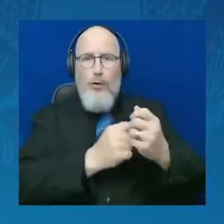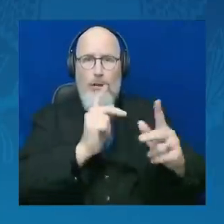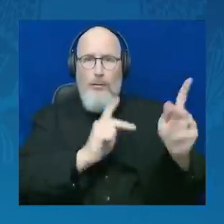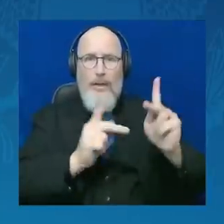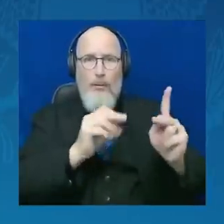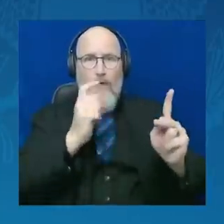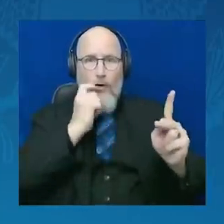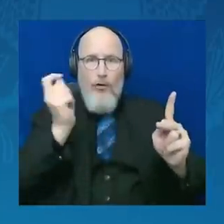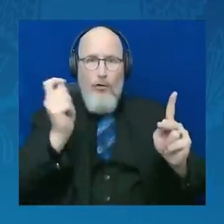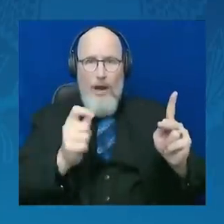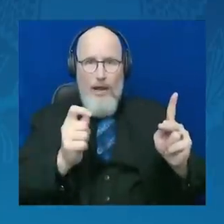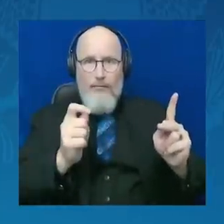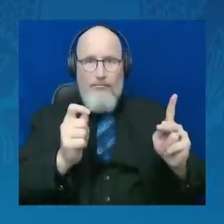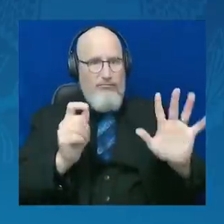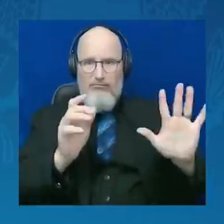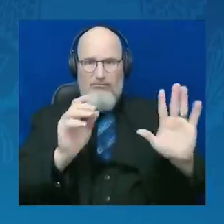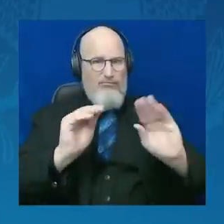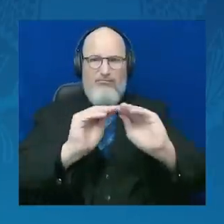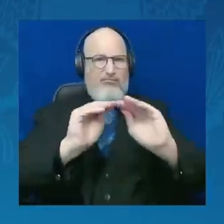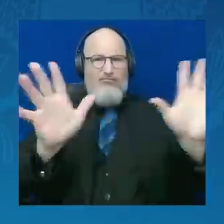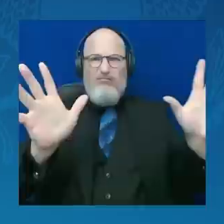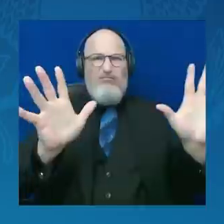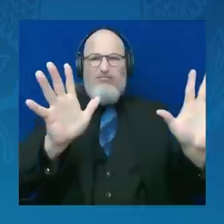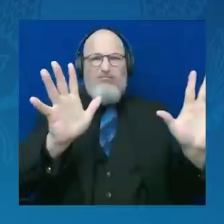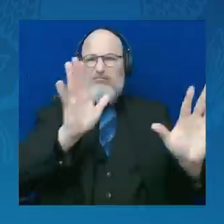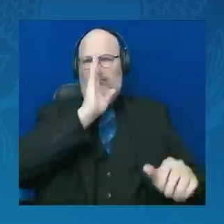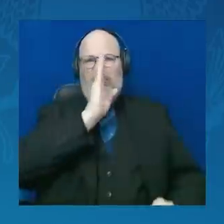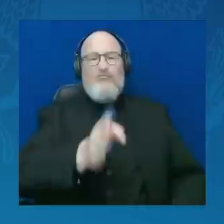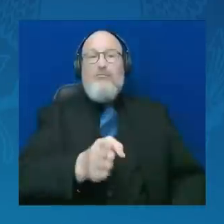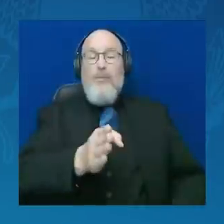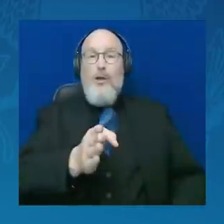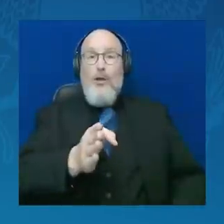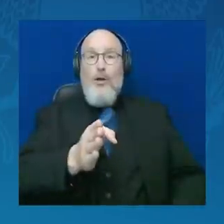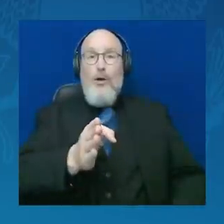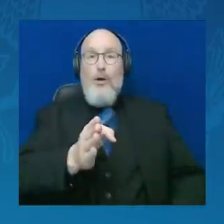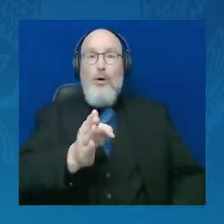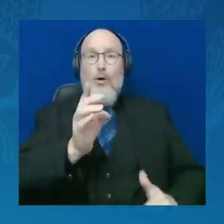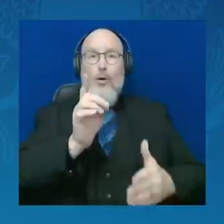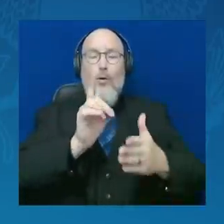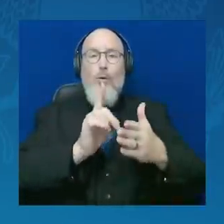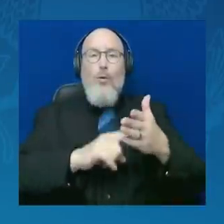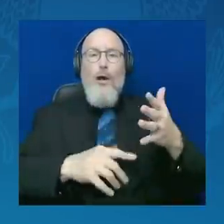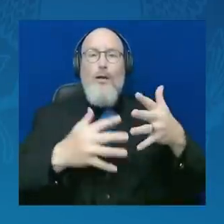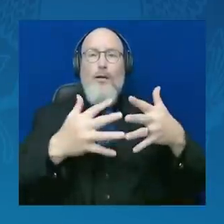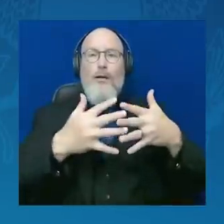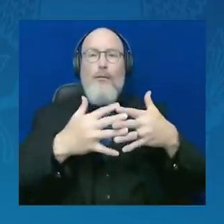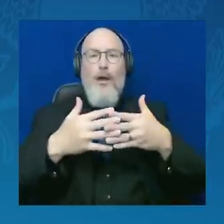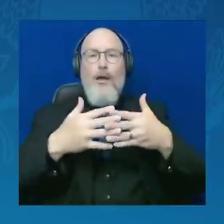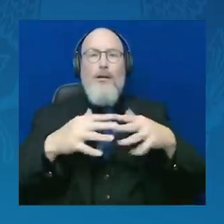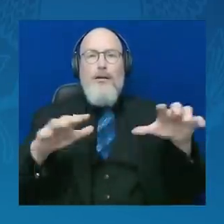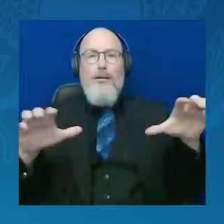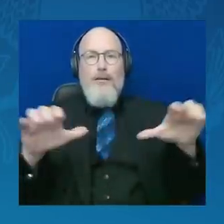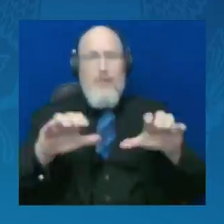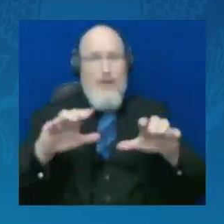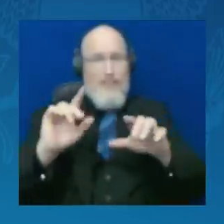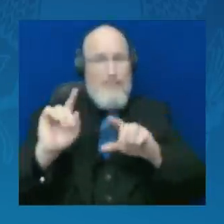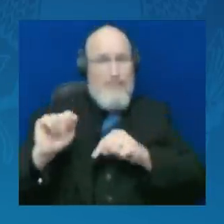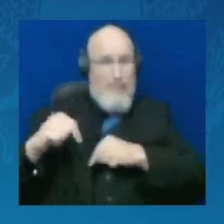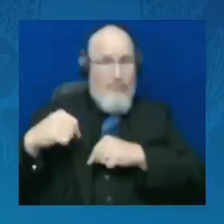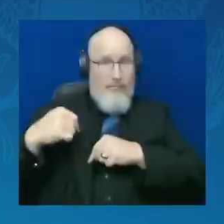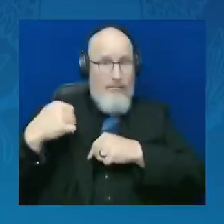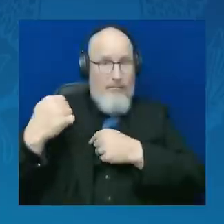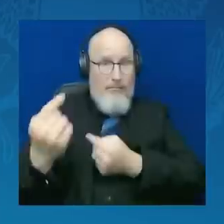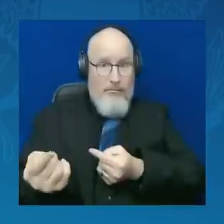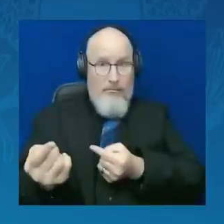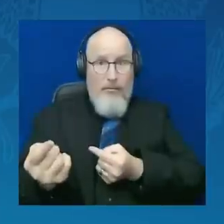In terms of the work that the United States has done thus far, we have, as you know,